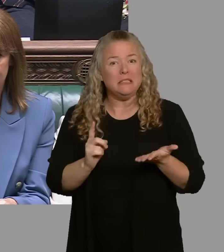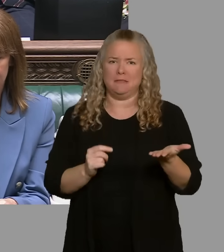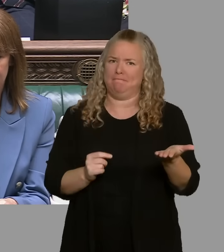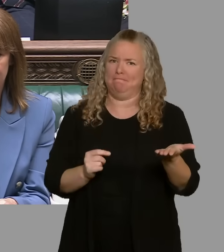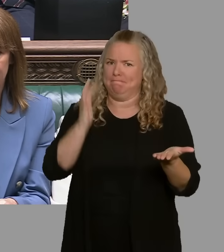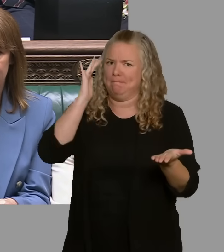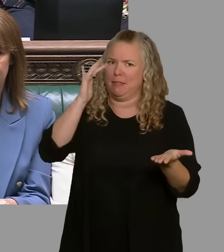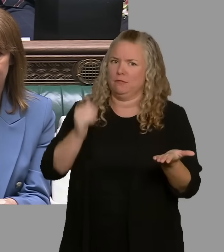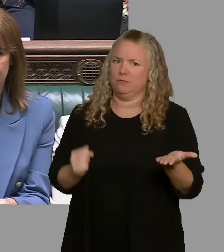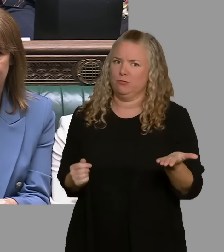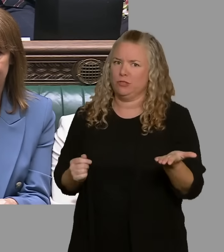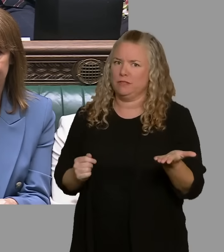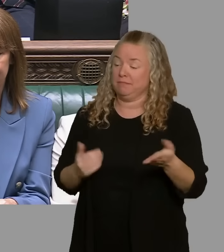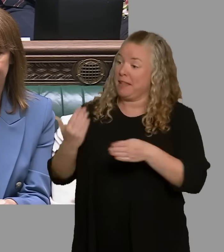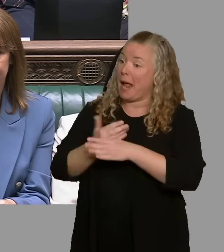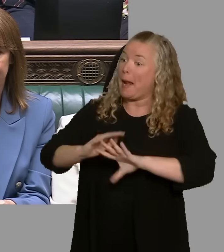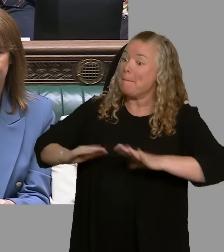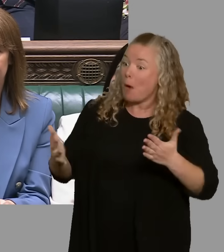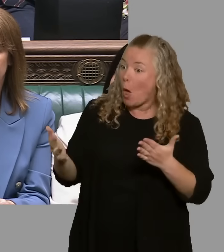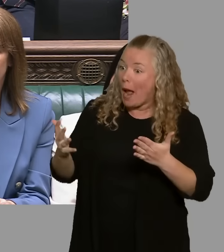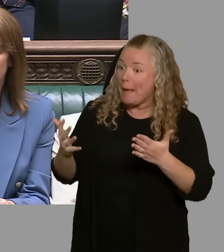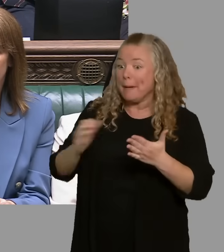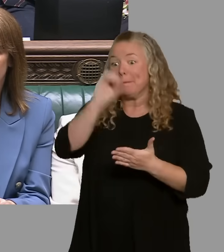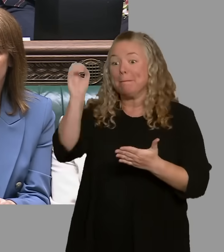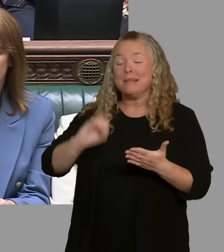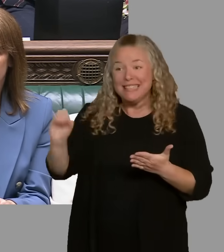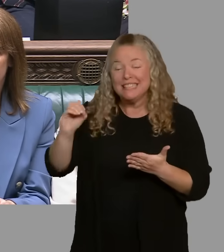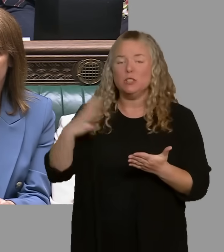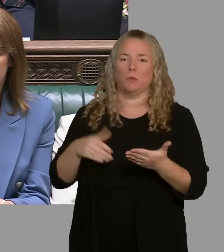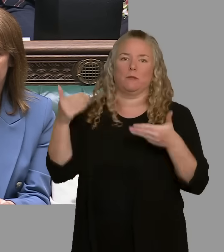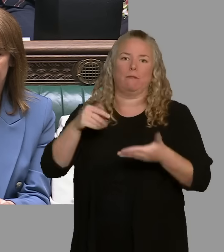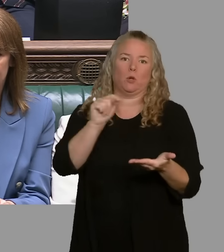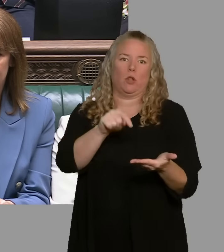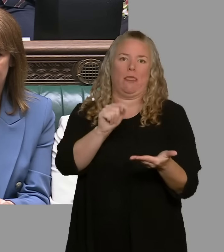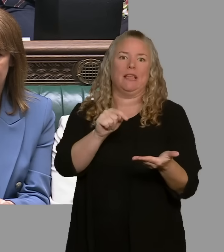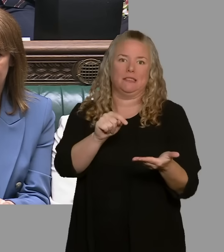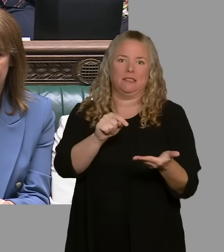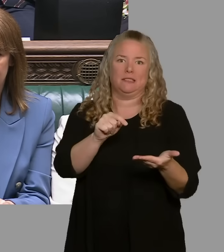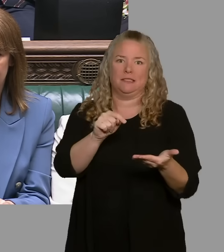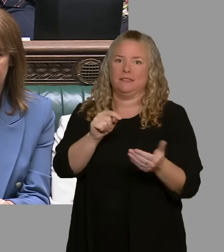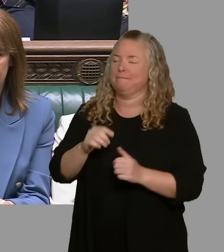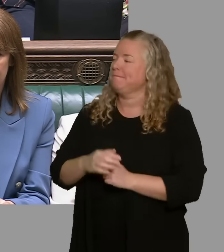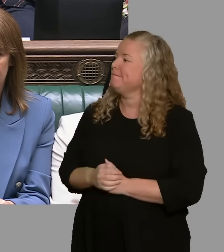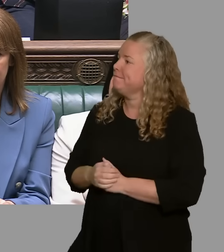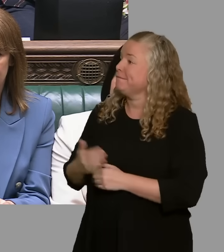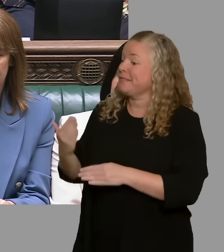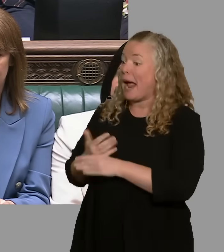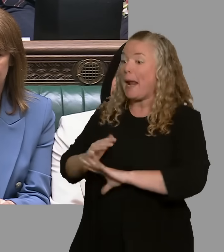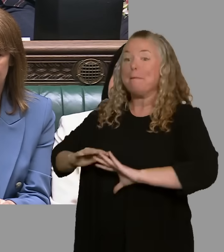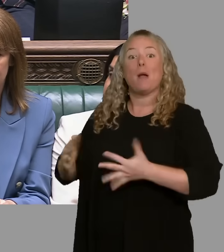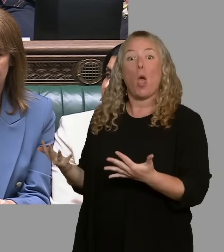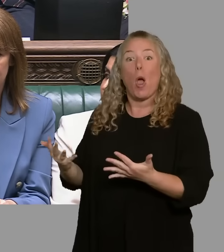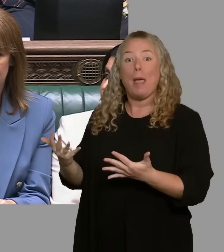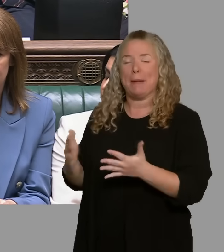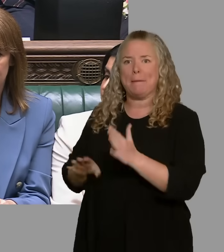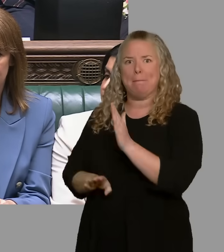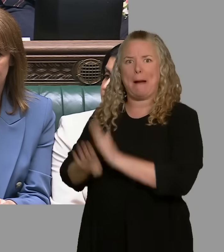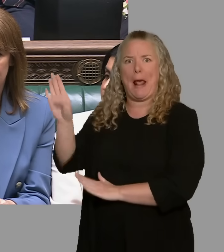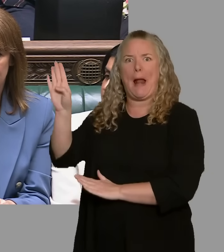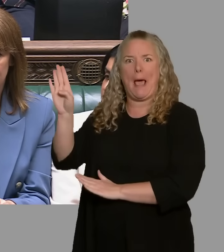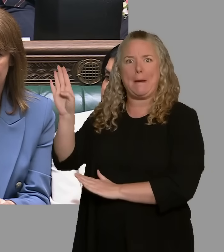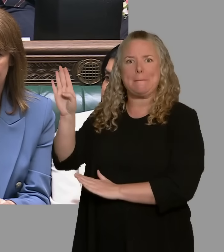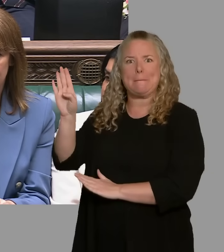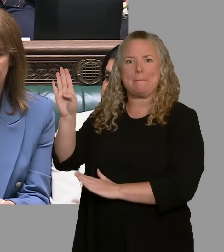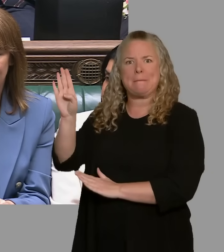jobs since we've been in power. Mr. Speaker, going further, as a proud Yorkshireman, he will know and he will welcome the reopening